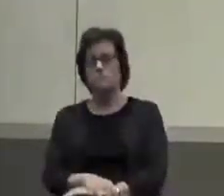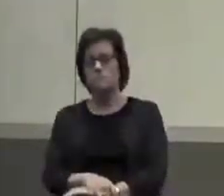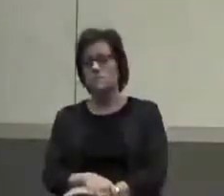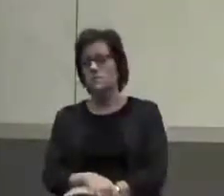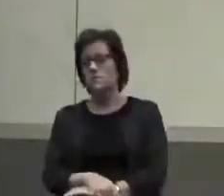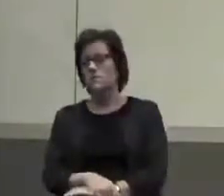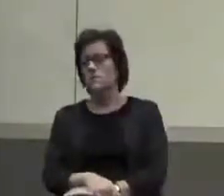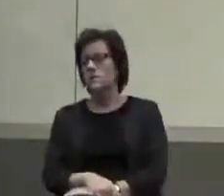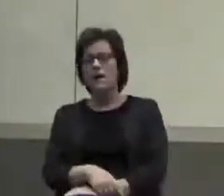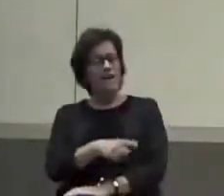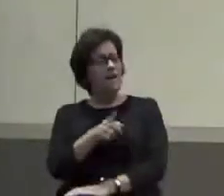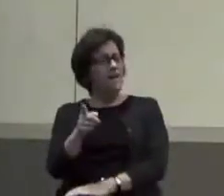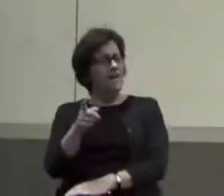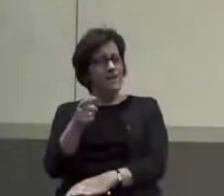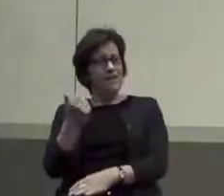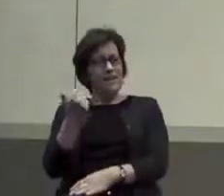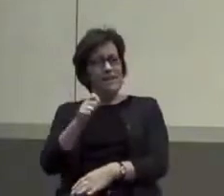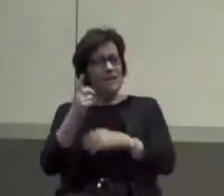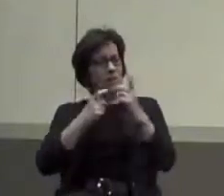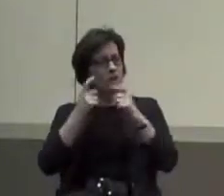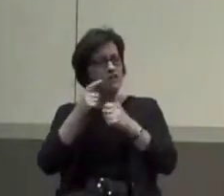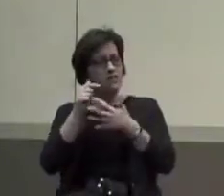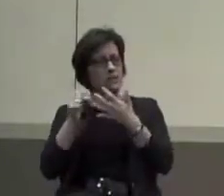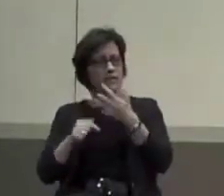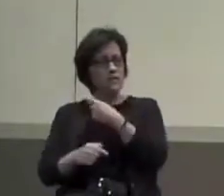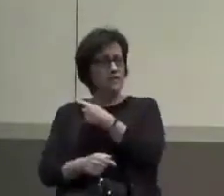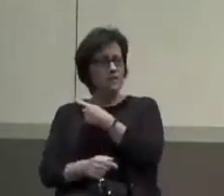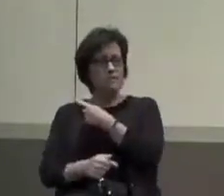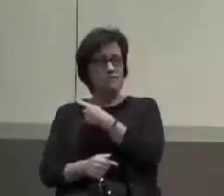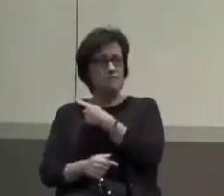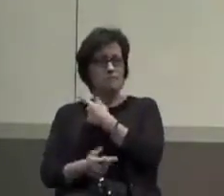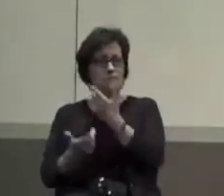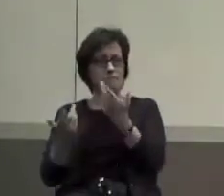Are there any questions on these?